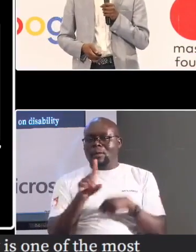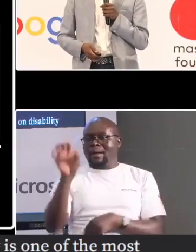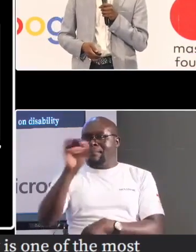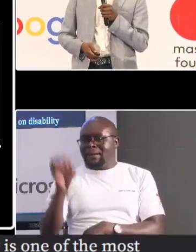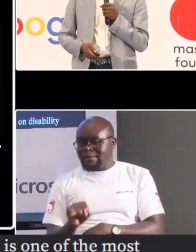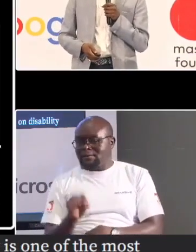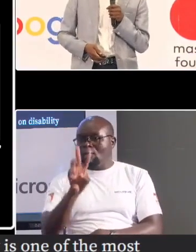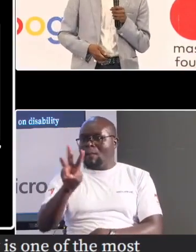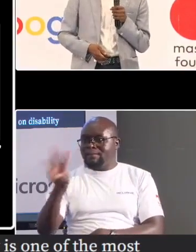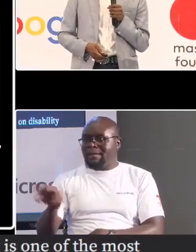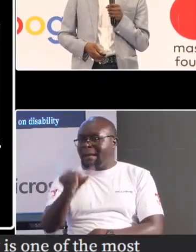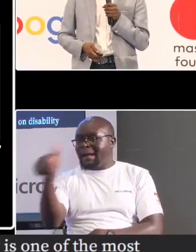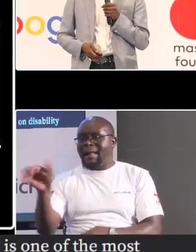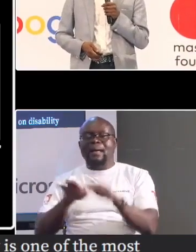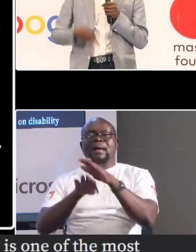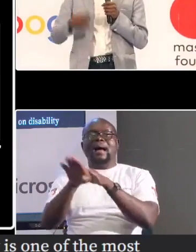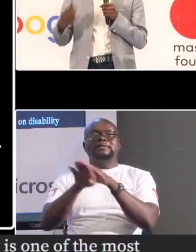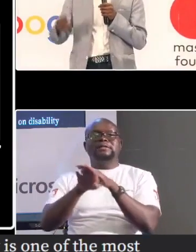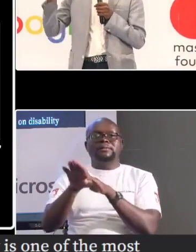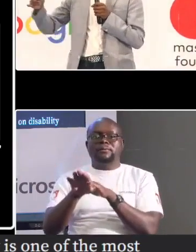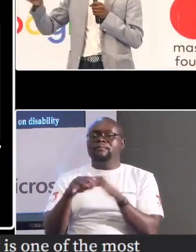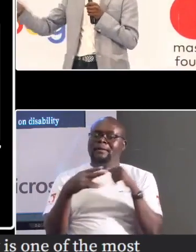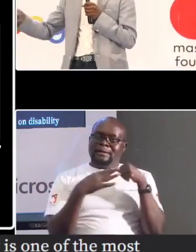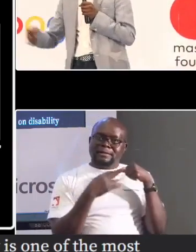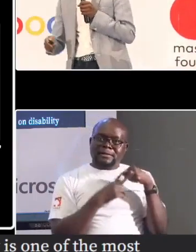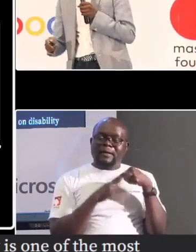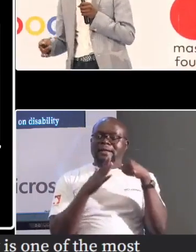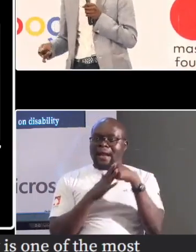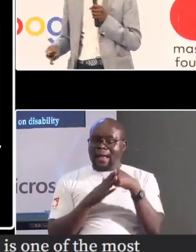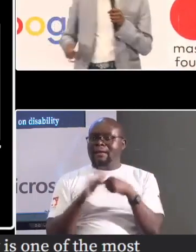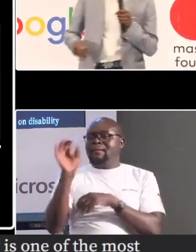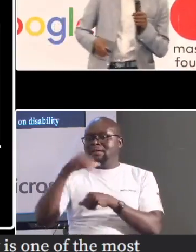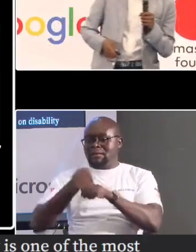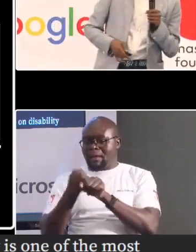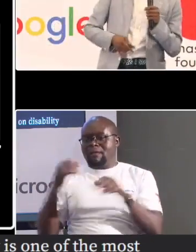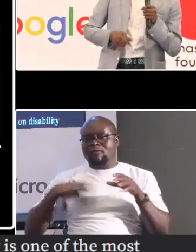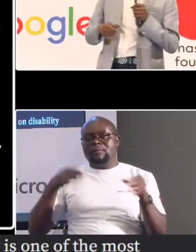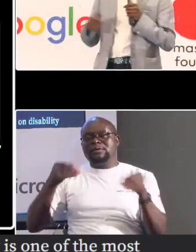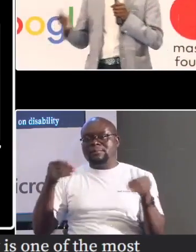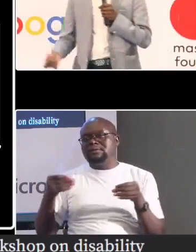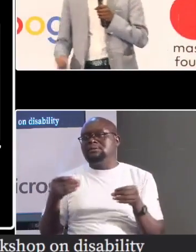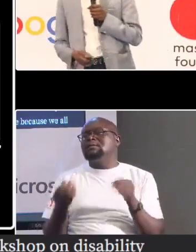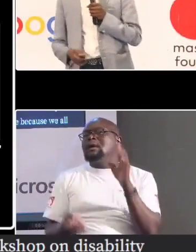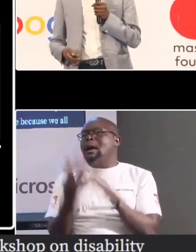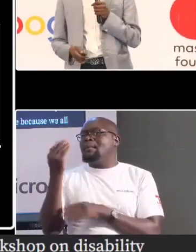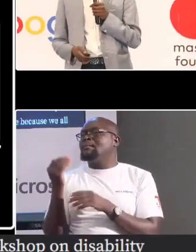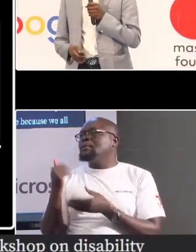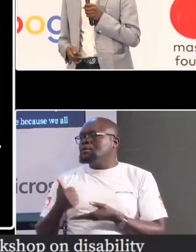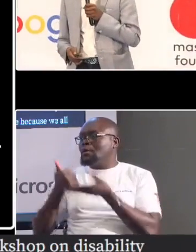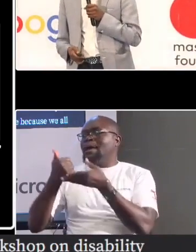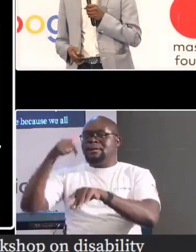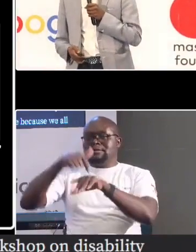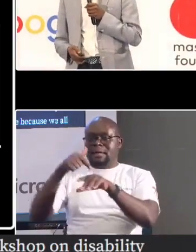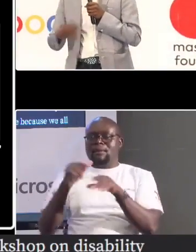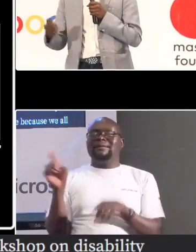government websites are not accessible, and 79% of people with disabilities cannot evacuate during a